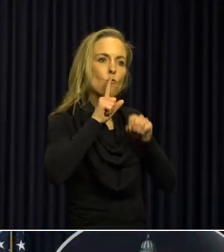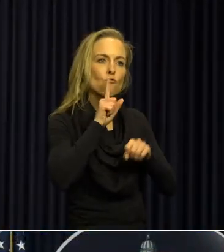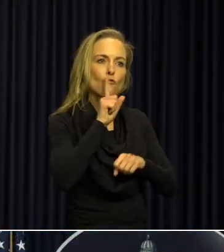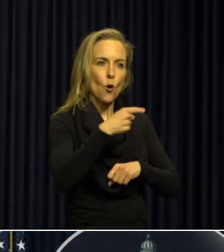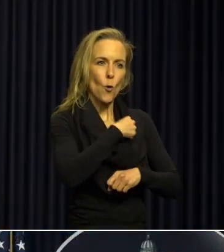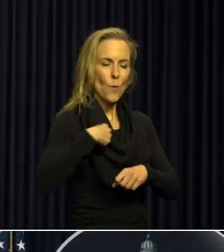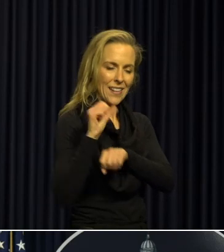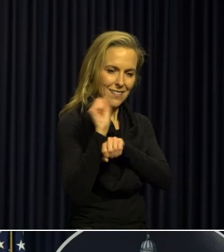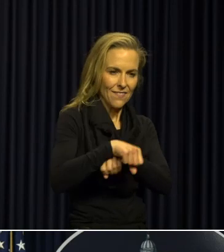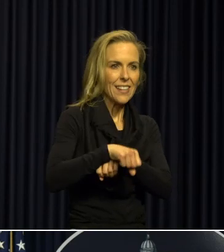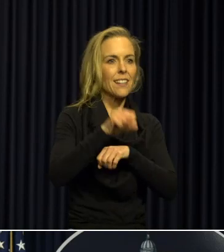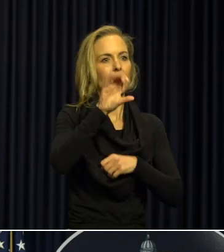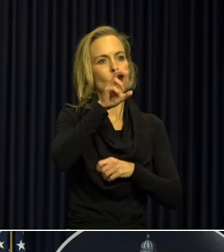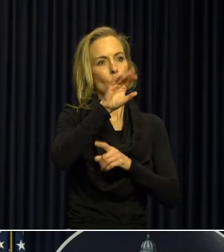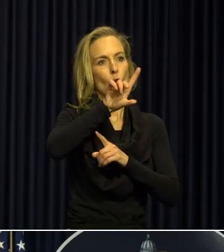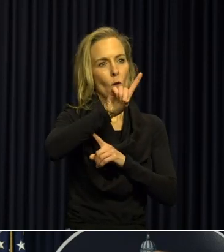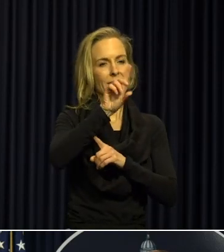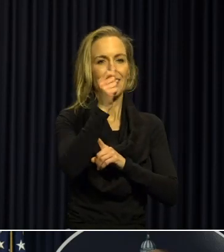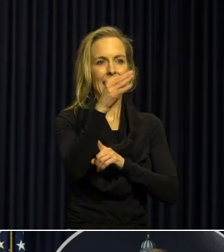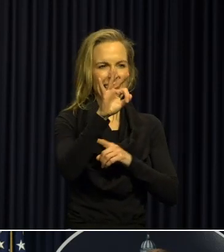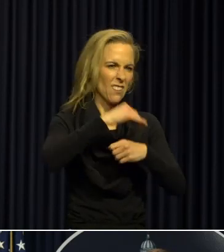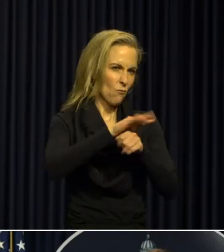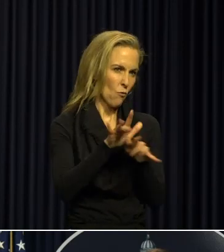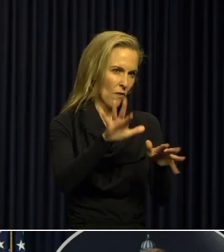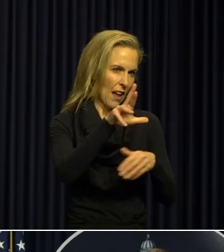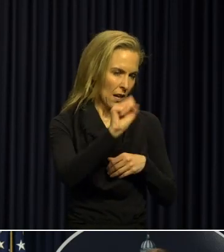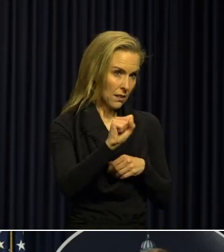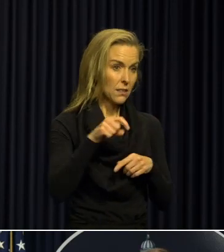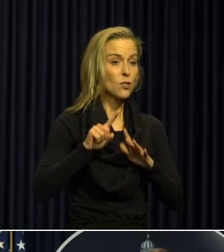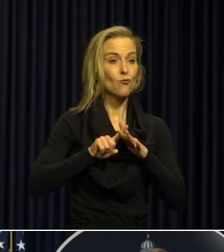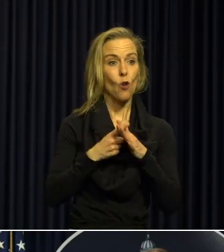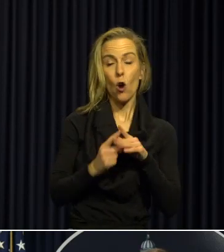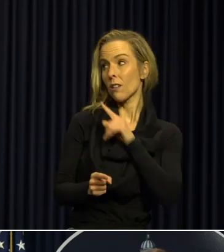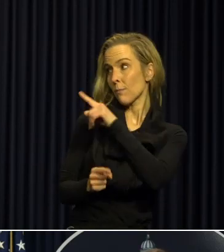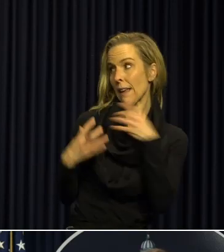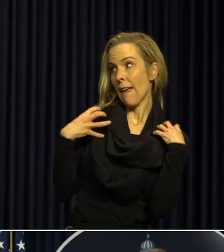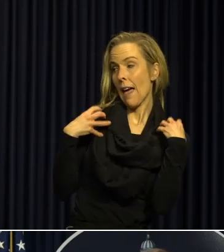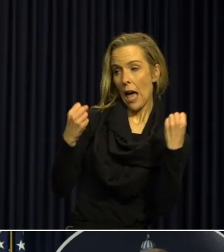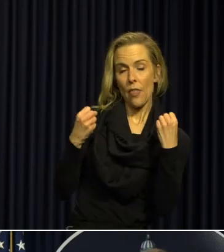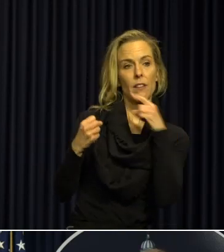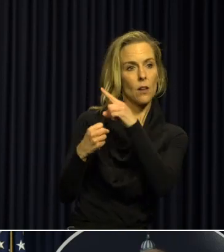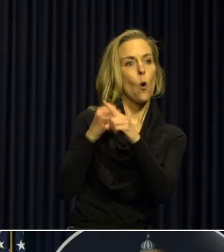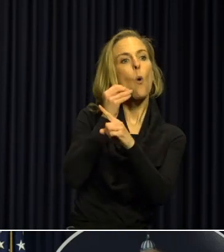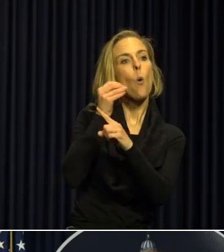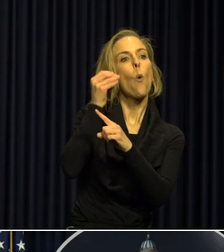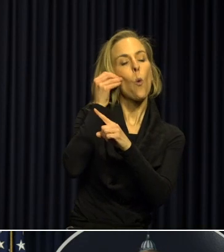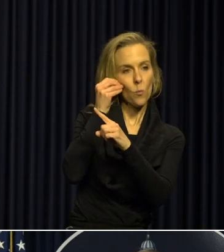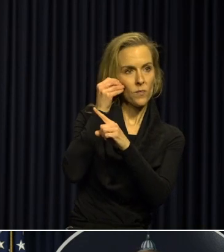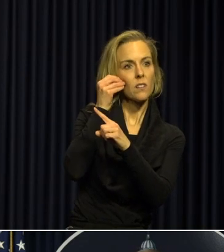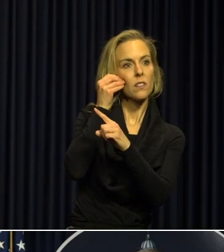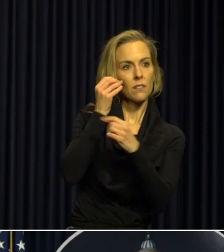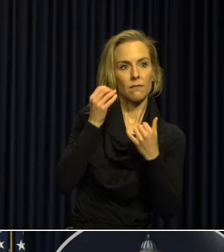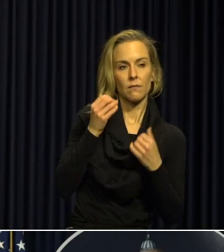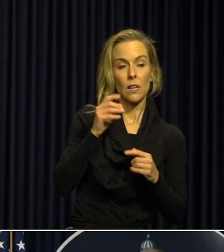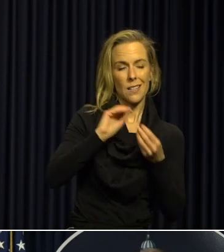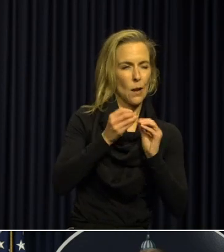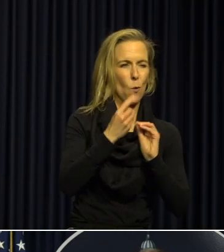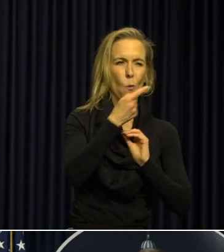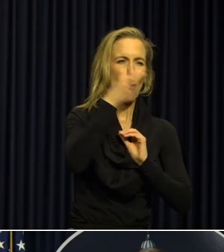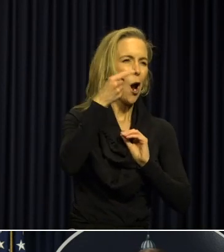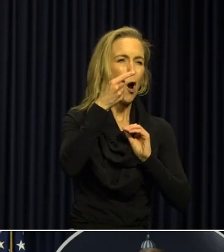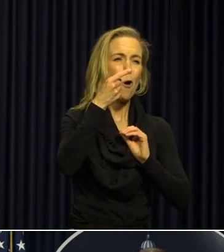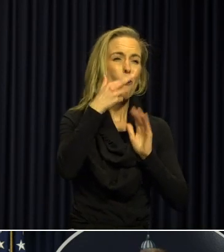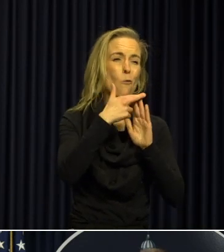defeat COVID-19. That starts with being healthy at home. It is the number one rule for a